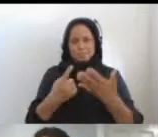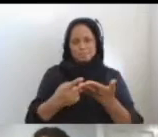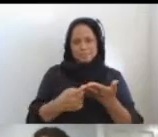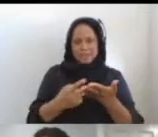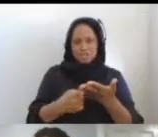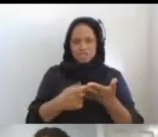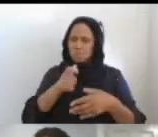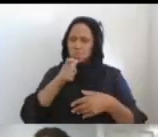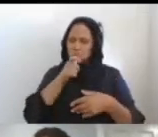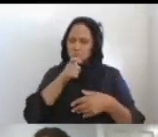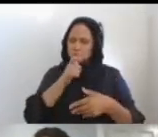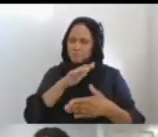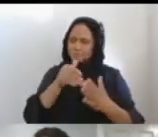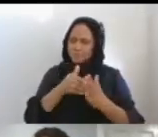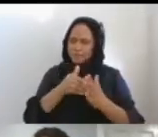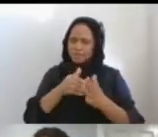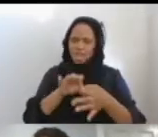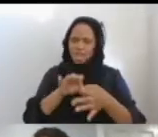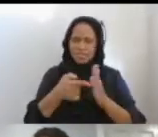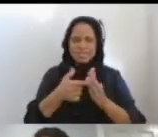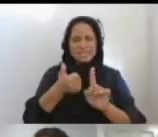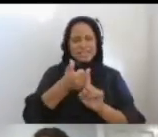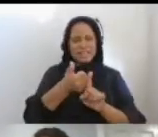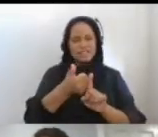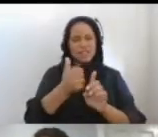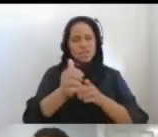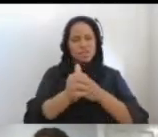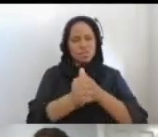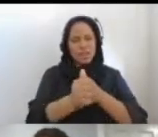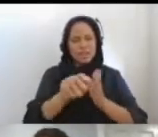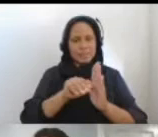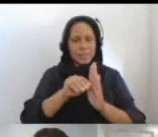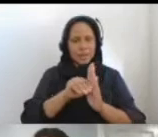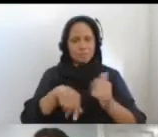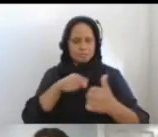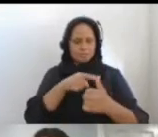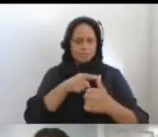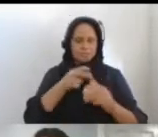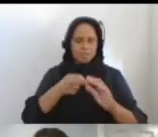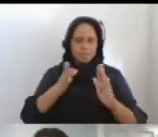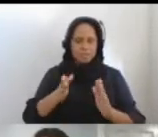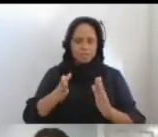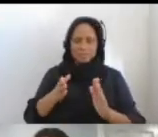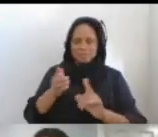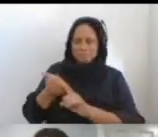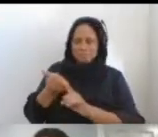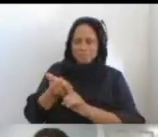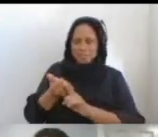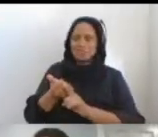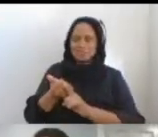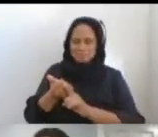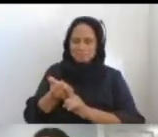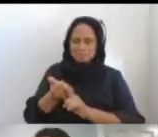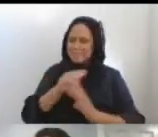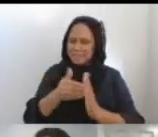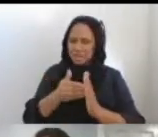the core of this self-directed model. The participant obviously is at the core. The participant needs to be involved throughout